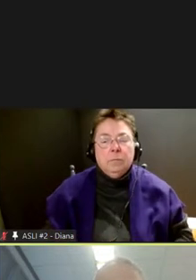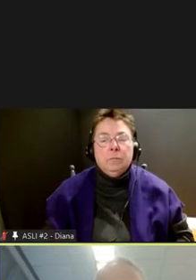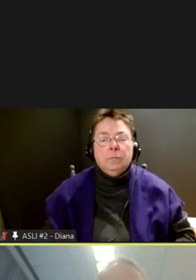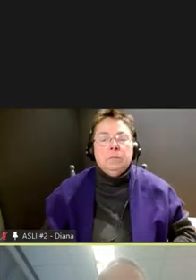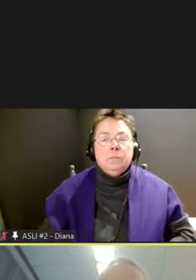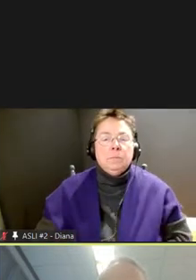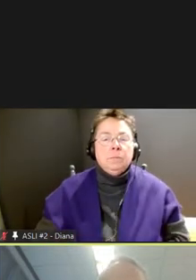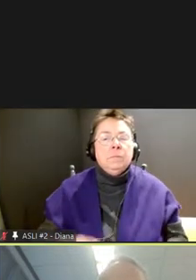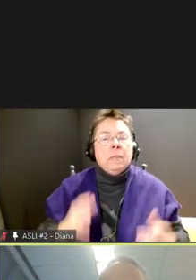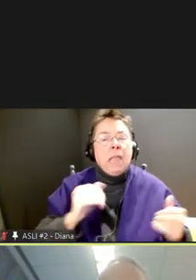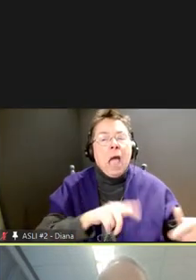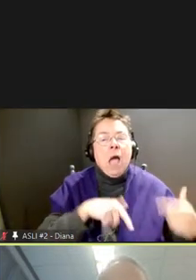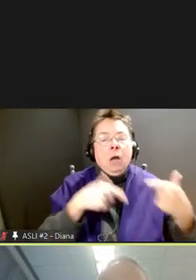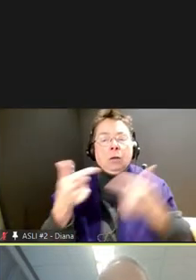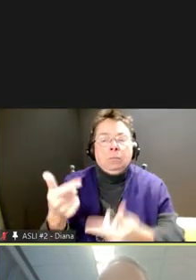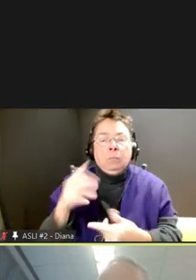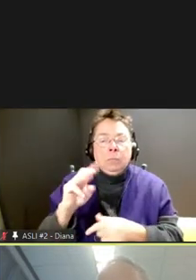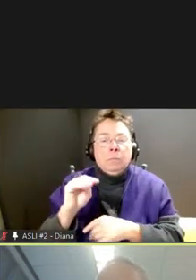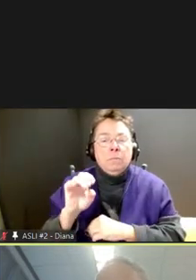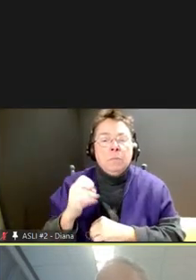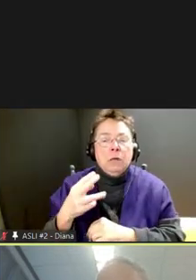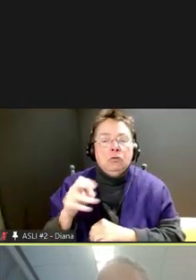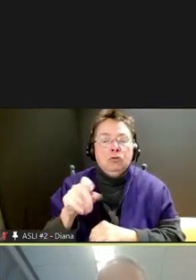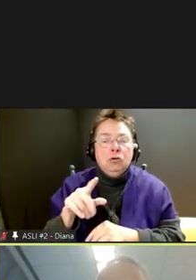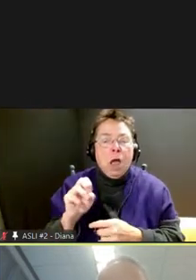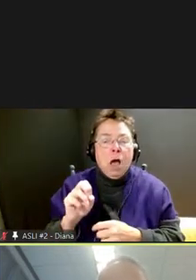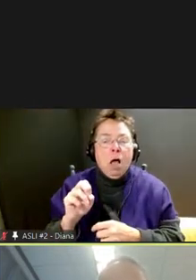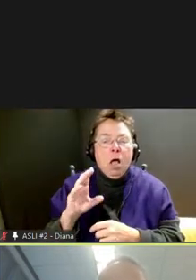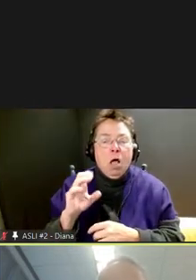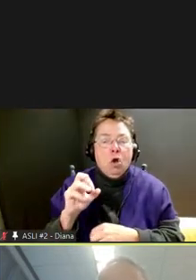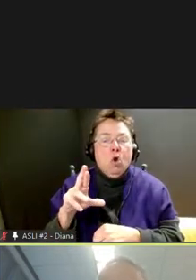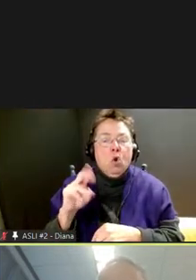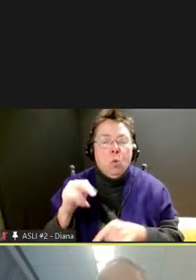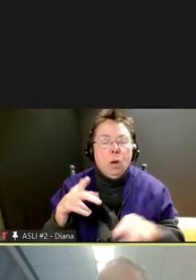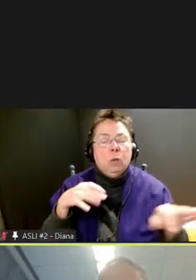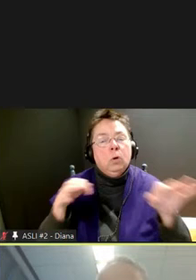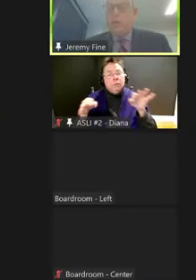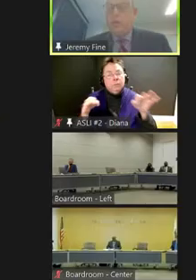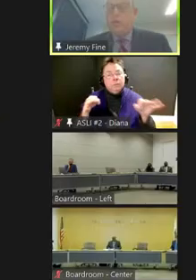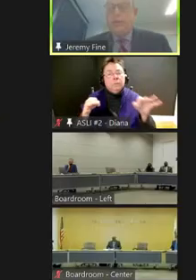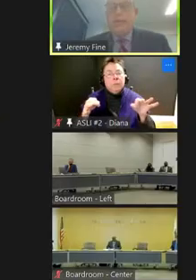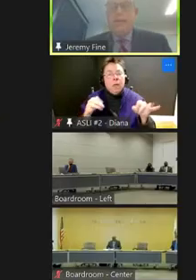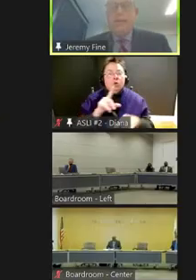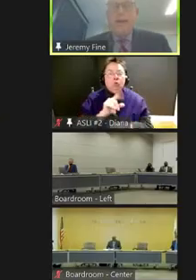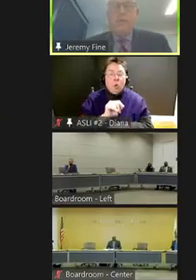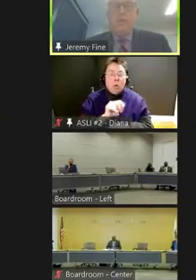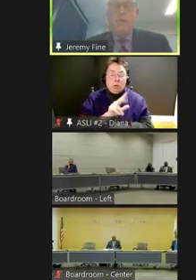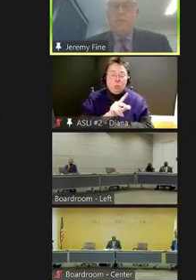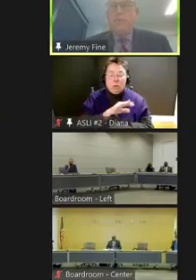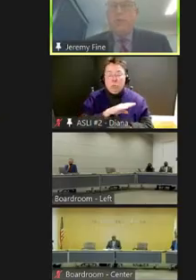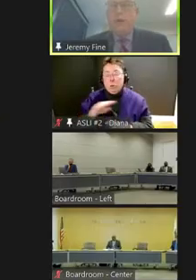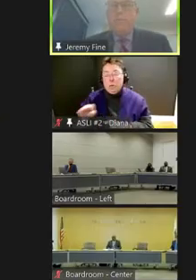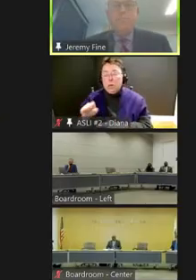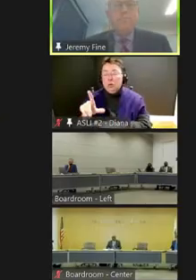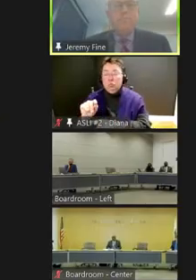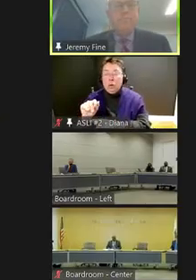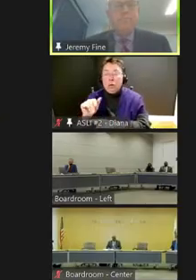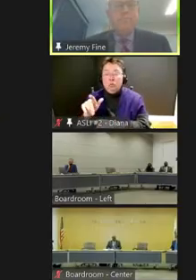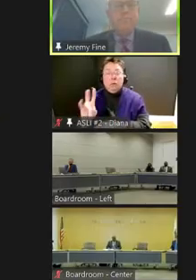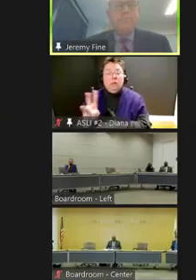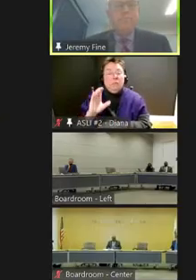I'll now turn it over to Michelle Curran to walk through the 2023 through 2027 capital improvement program.